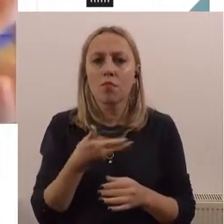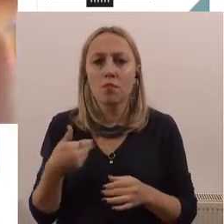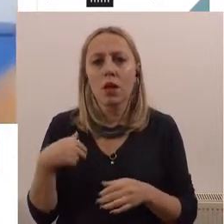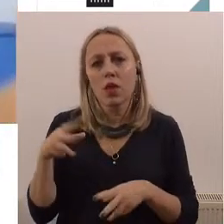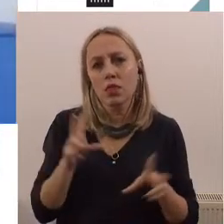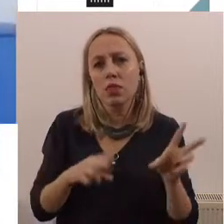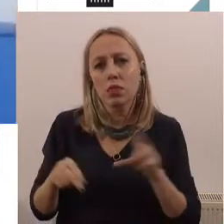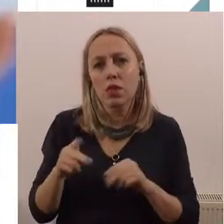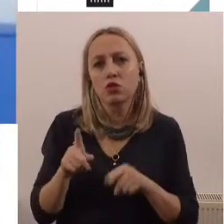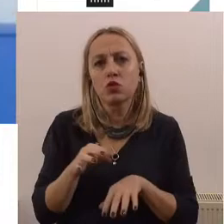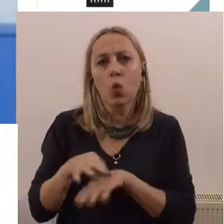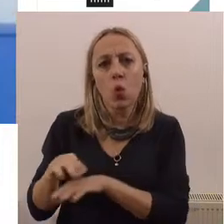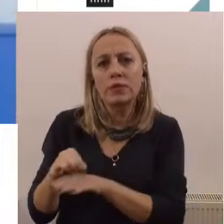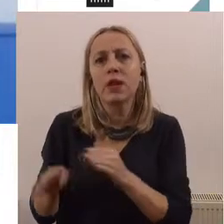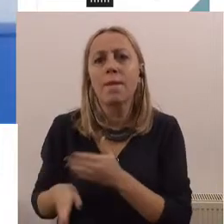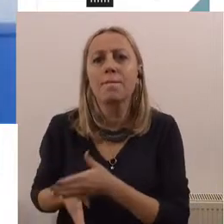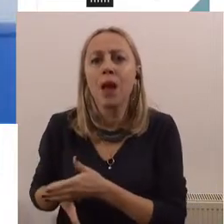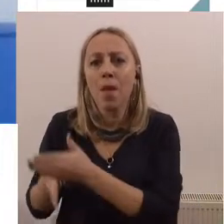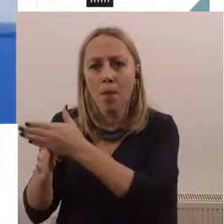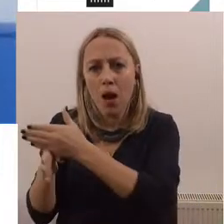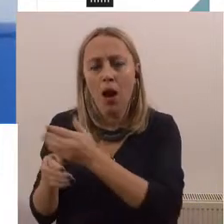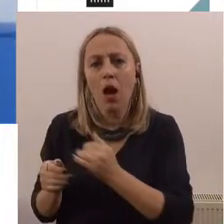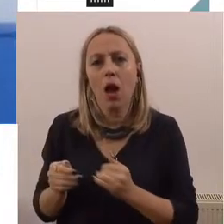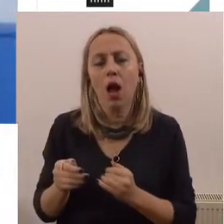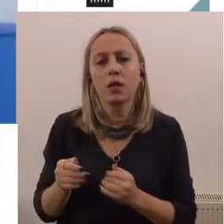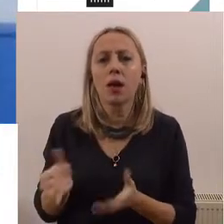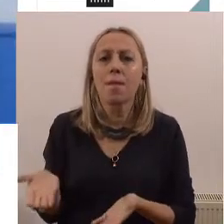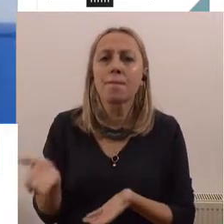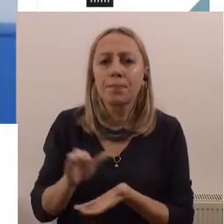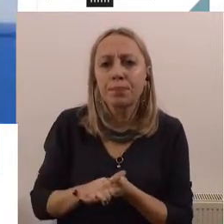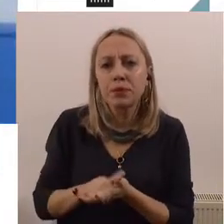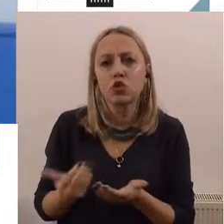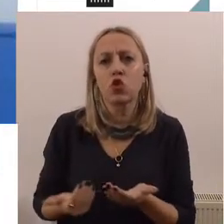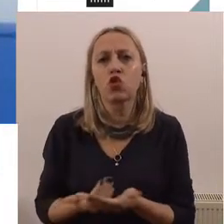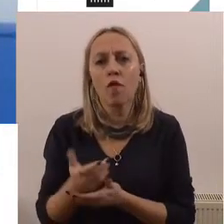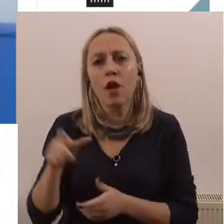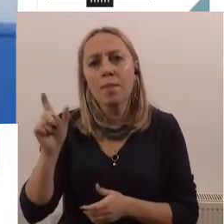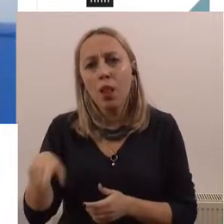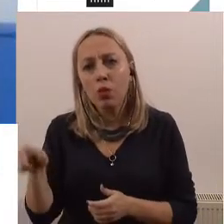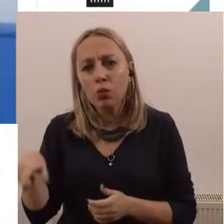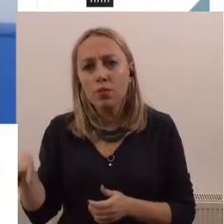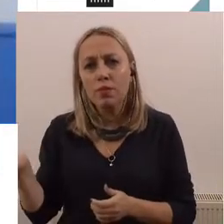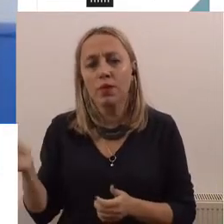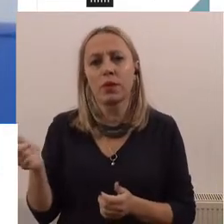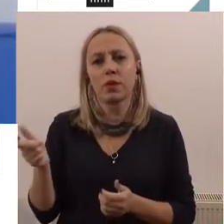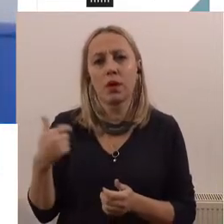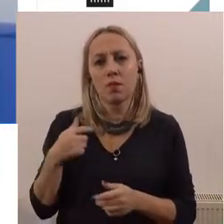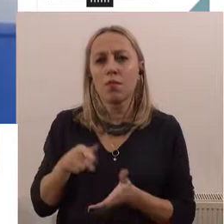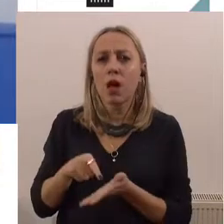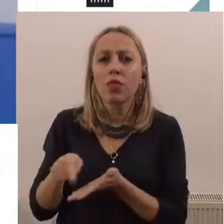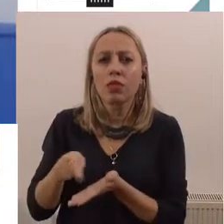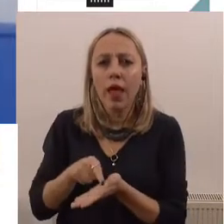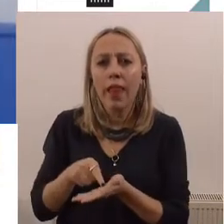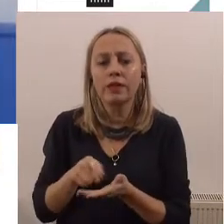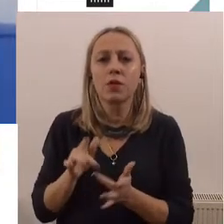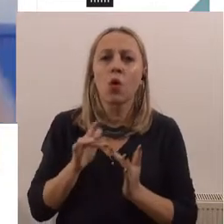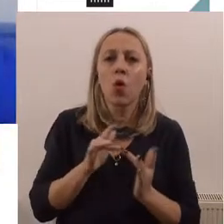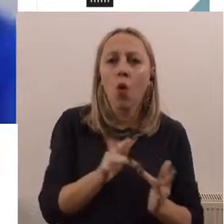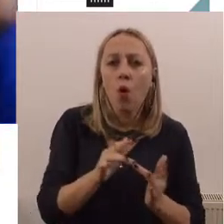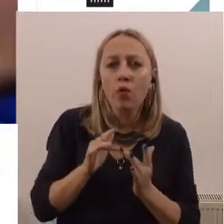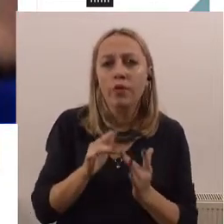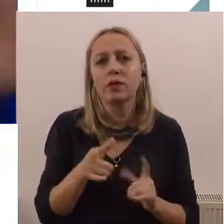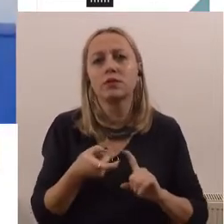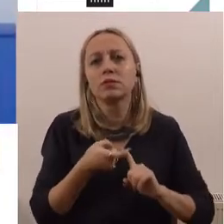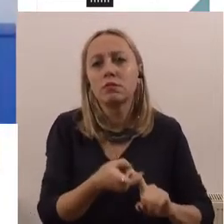we hope that the art helps you to meet other people, and you get each other's contact details, and we